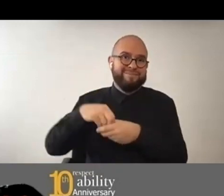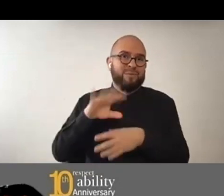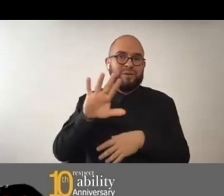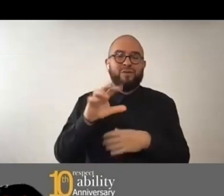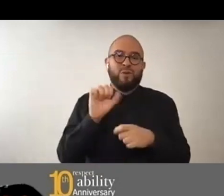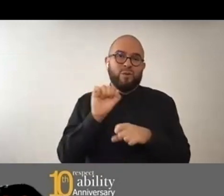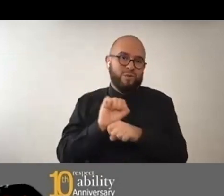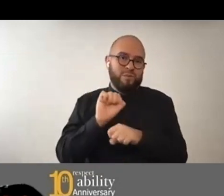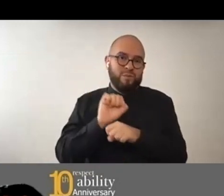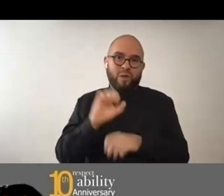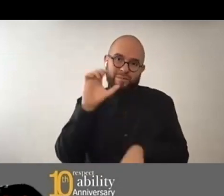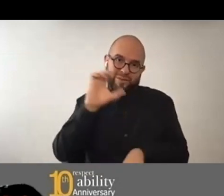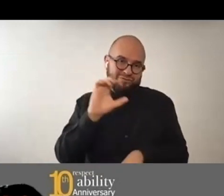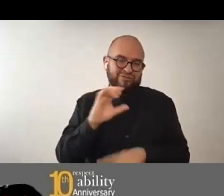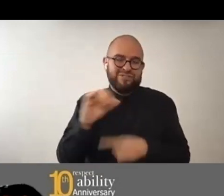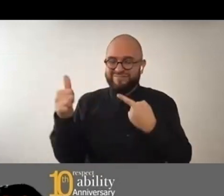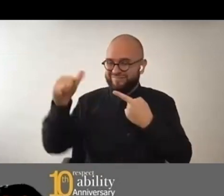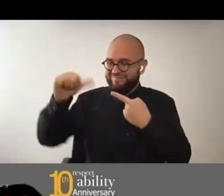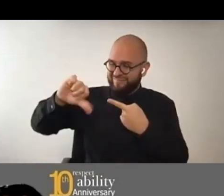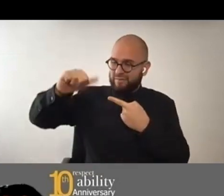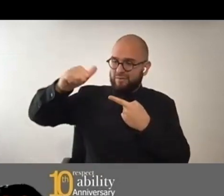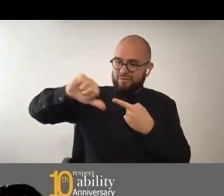and that's normal.